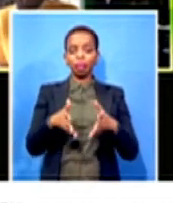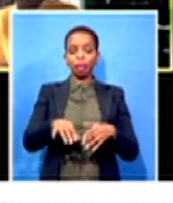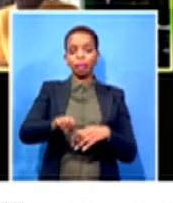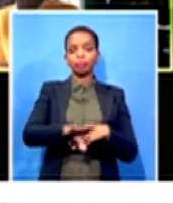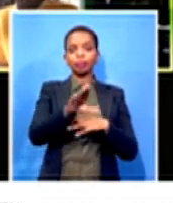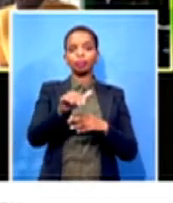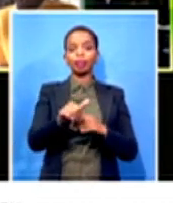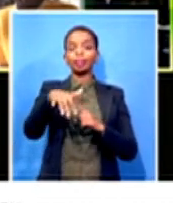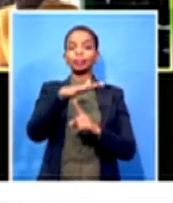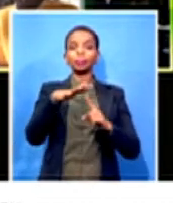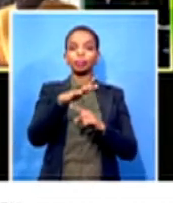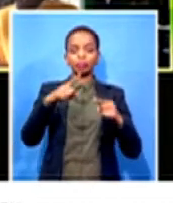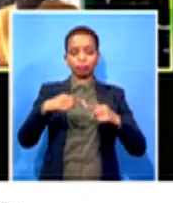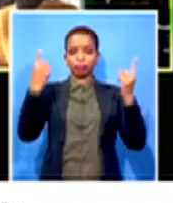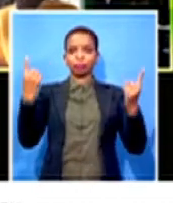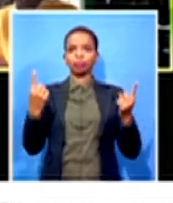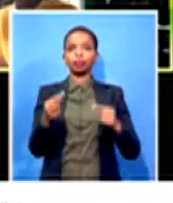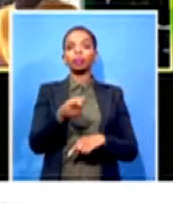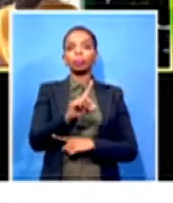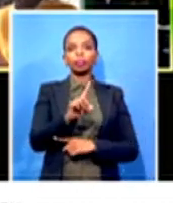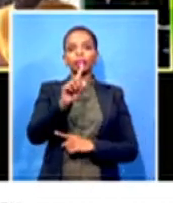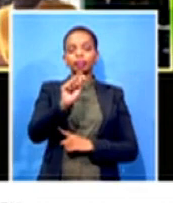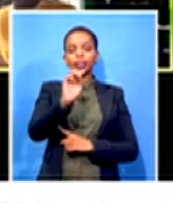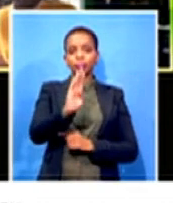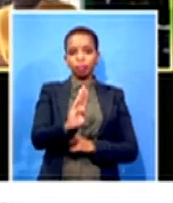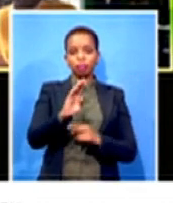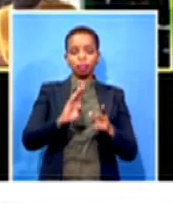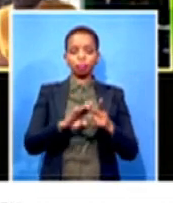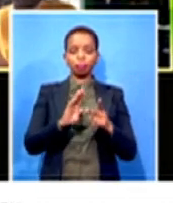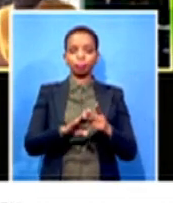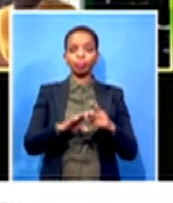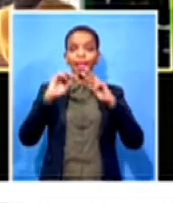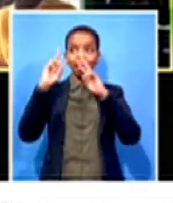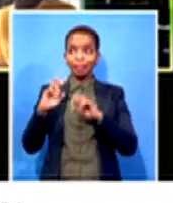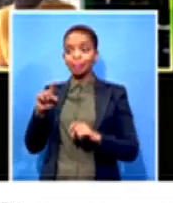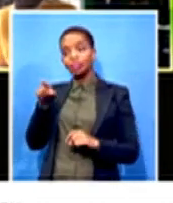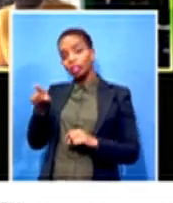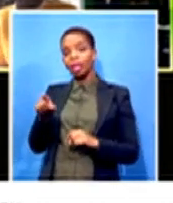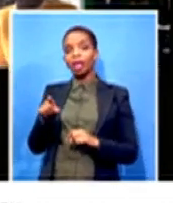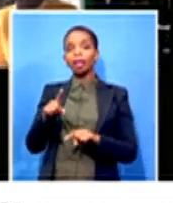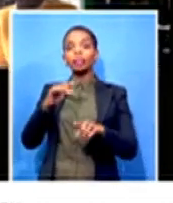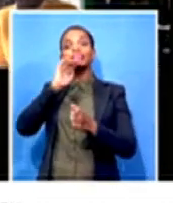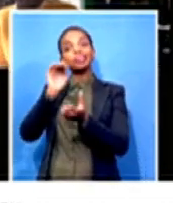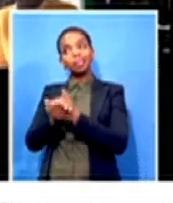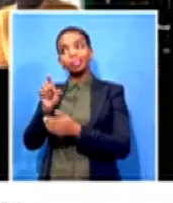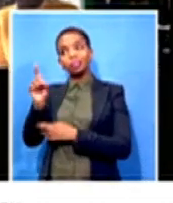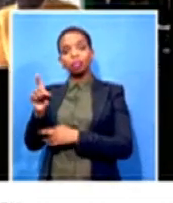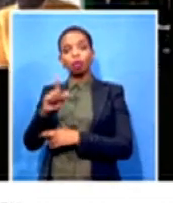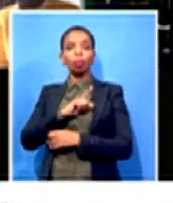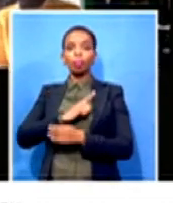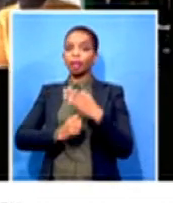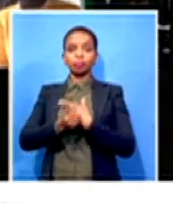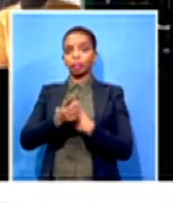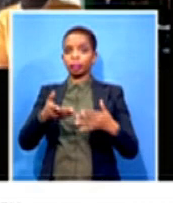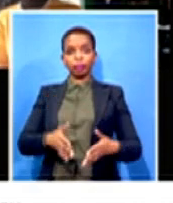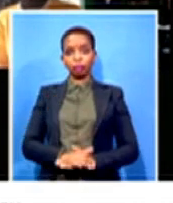trust that research in South Africa? And does the existing research that we have in South Africa tell us anything about this? Okay, that's a very good question. And